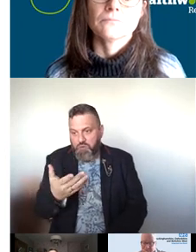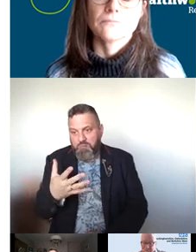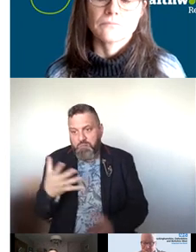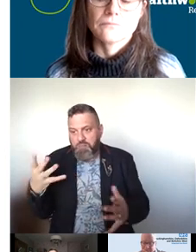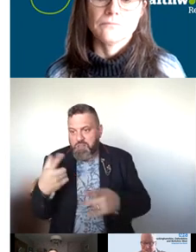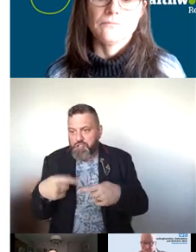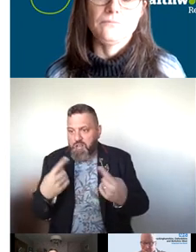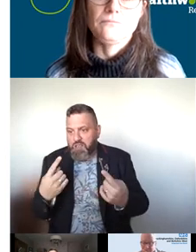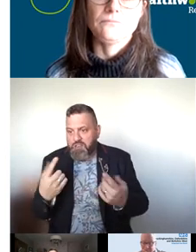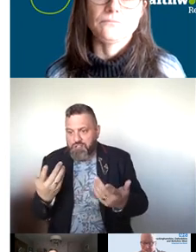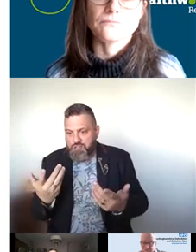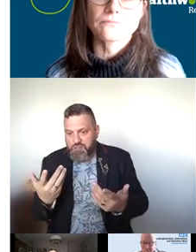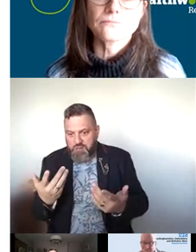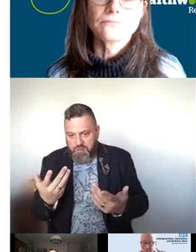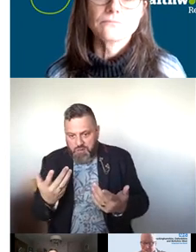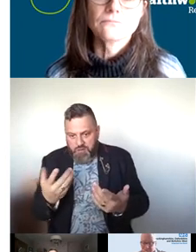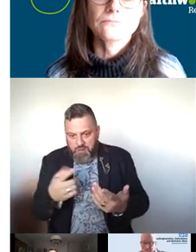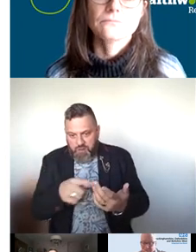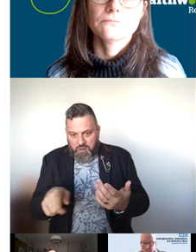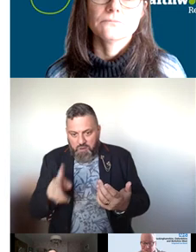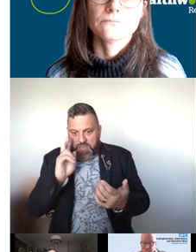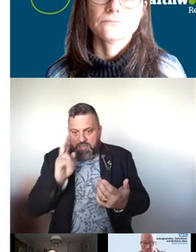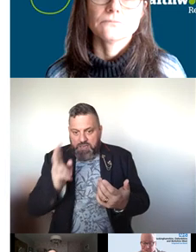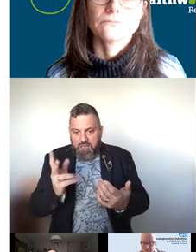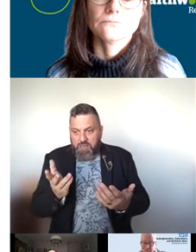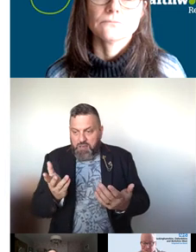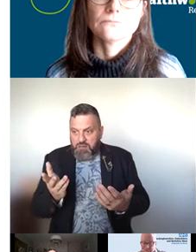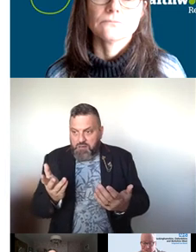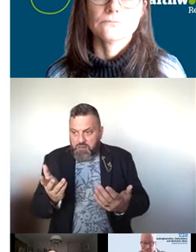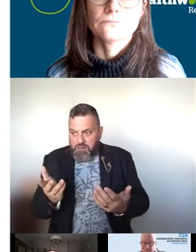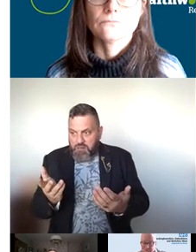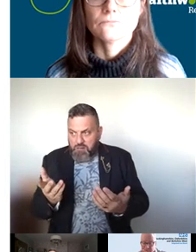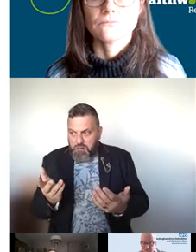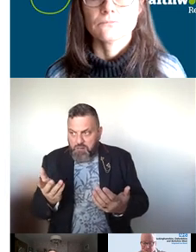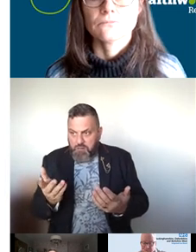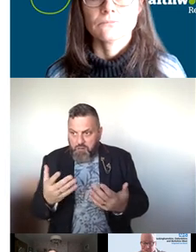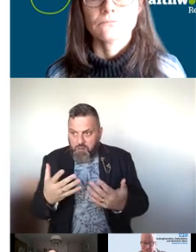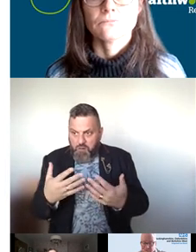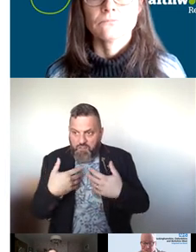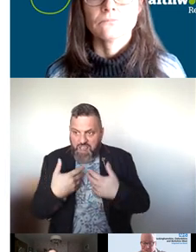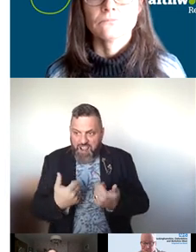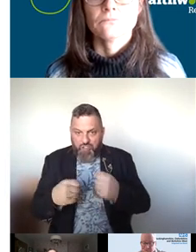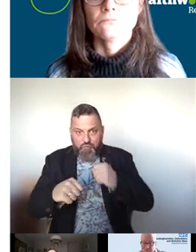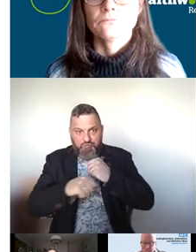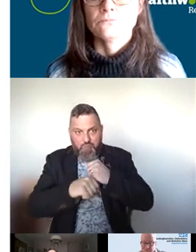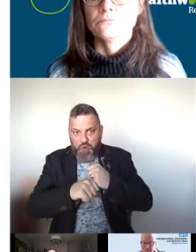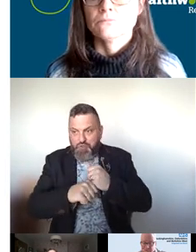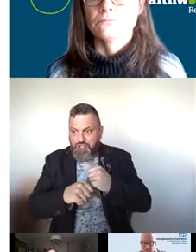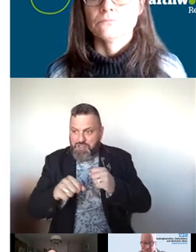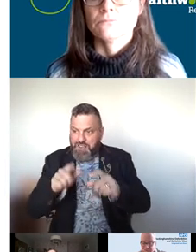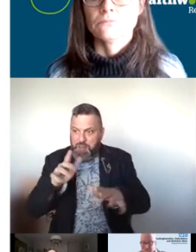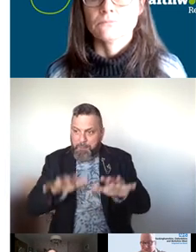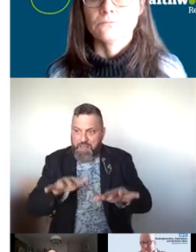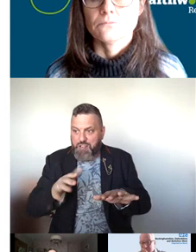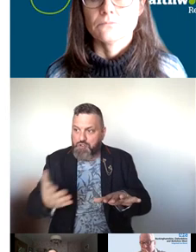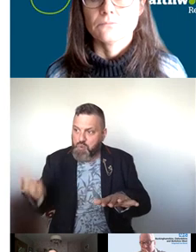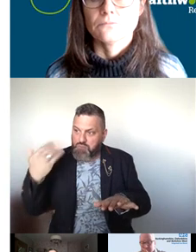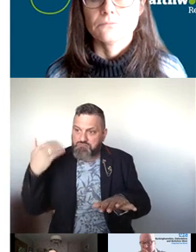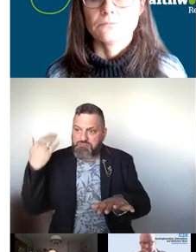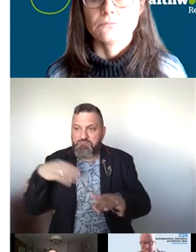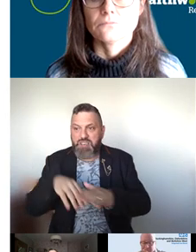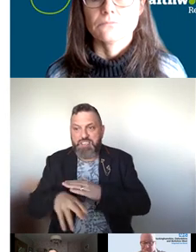that we aren't seeing the same level of health promotion interactions as we used to see in